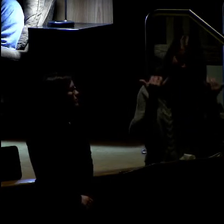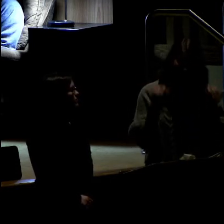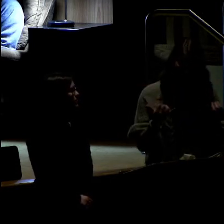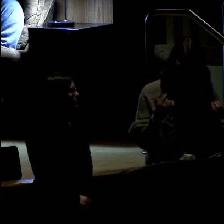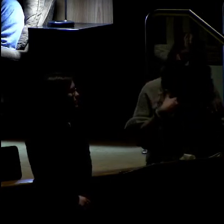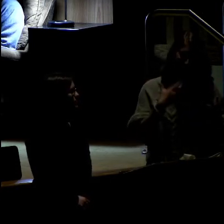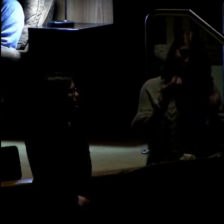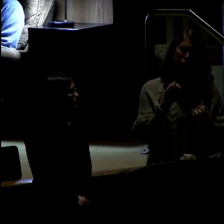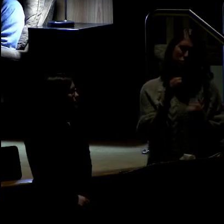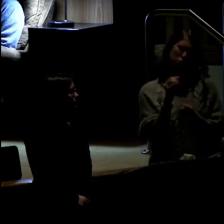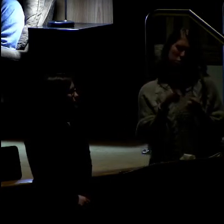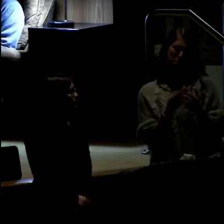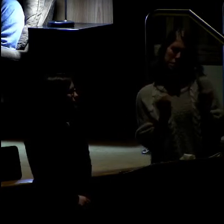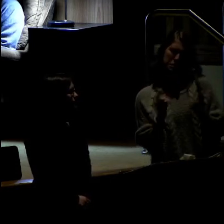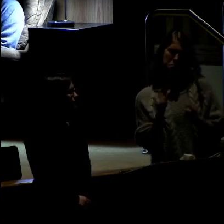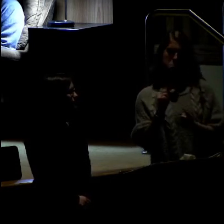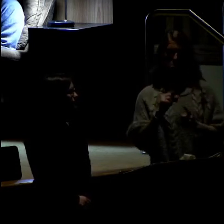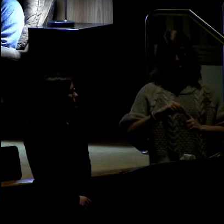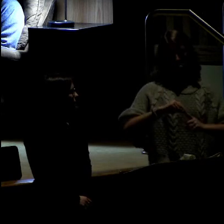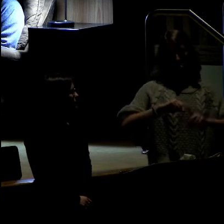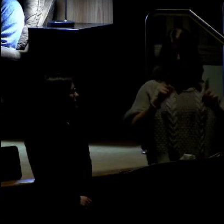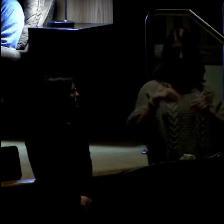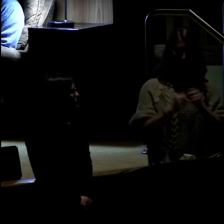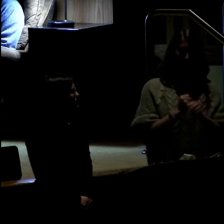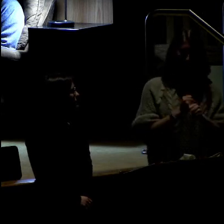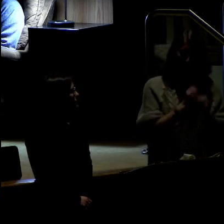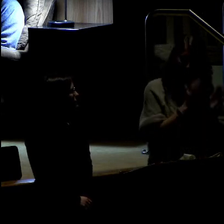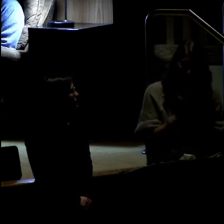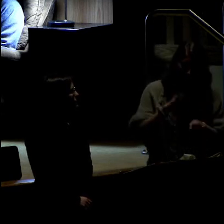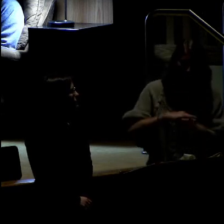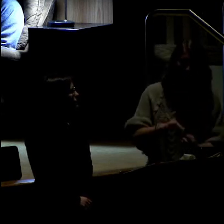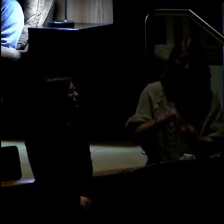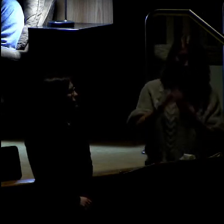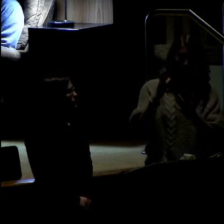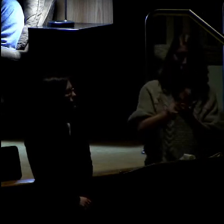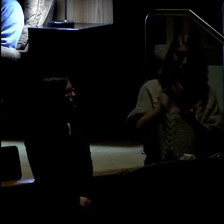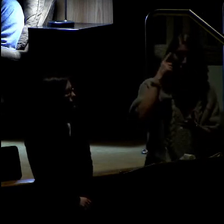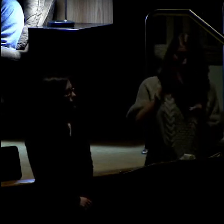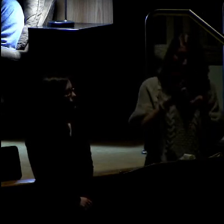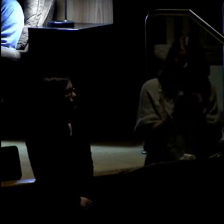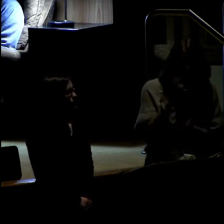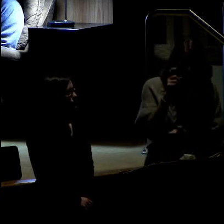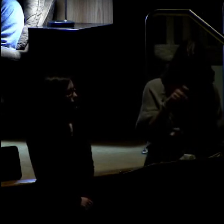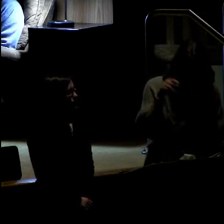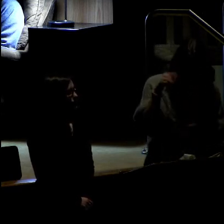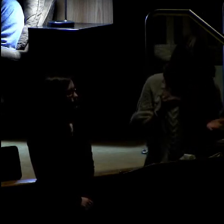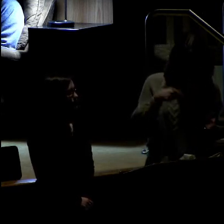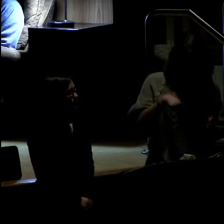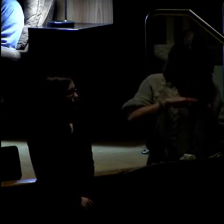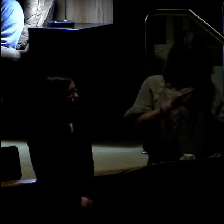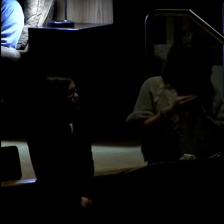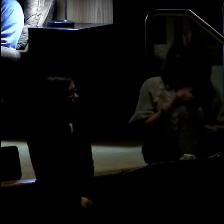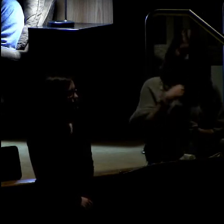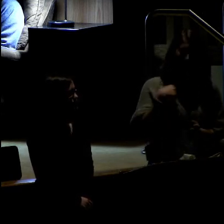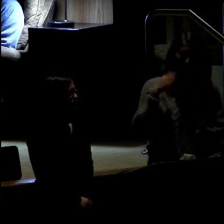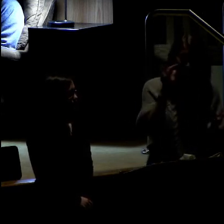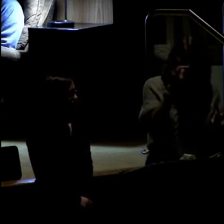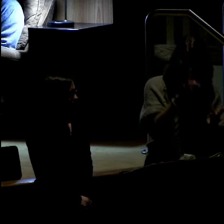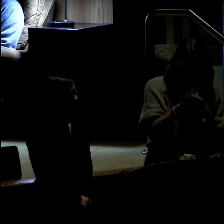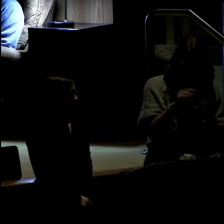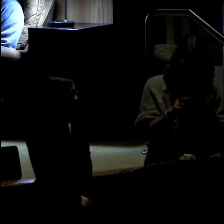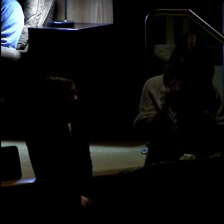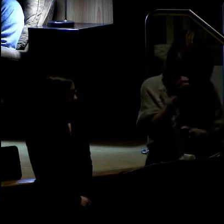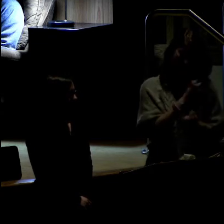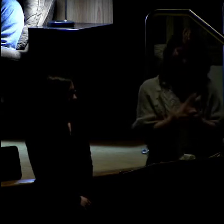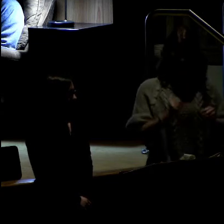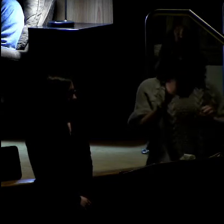want to do something a little unusual this year. I want to take a special offering for a family in need here in Caldwell. I've already contacted the folks at the